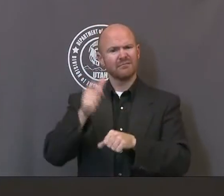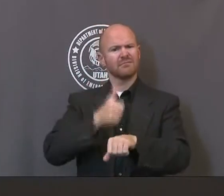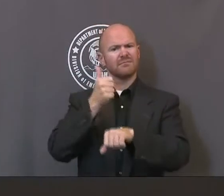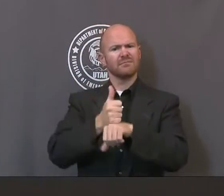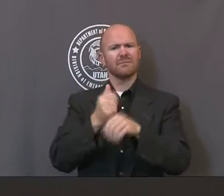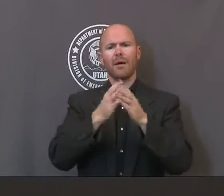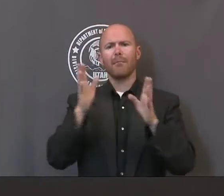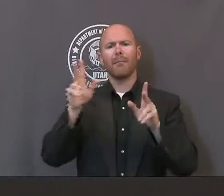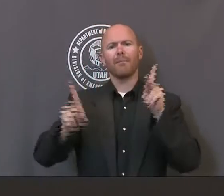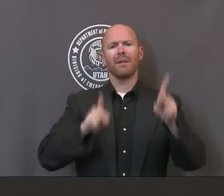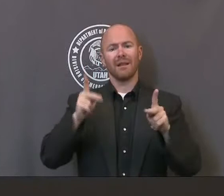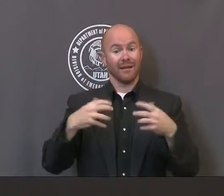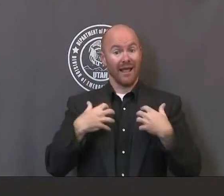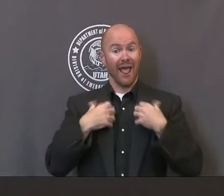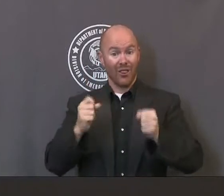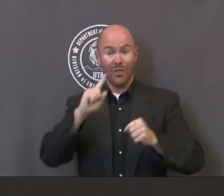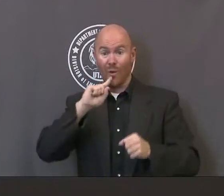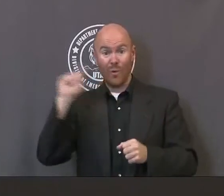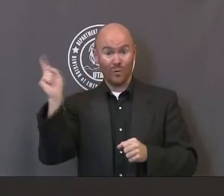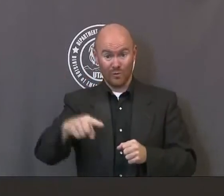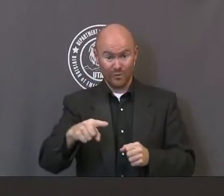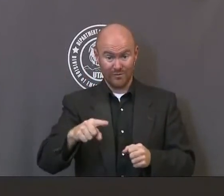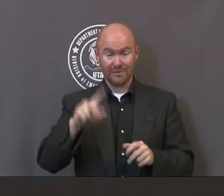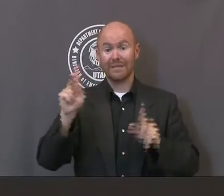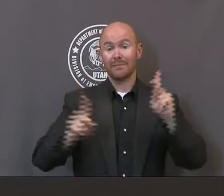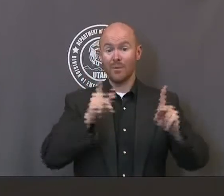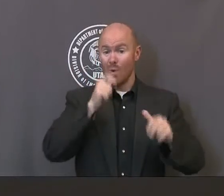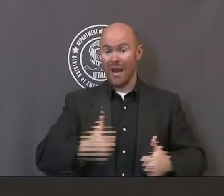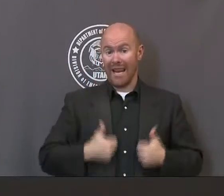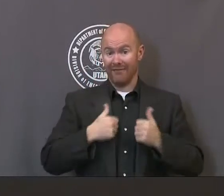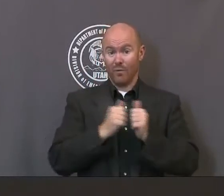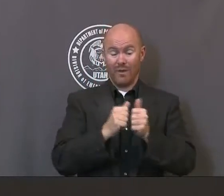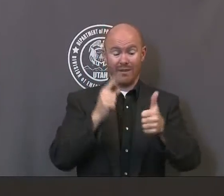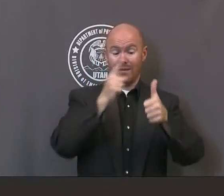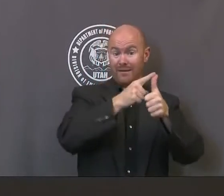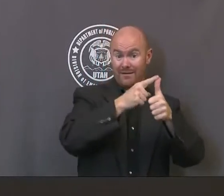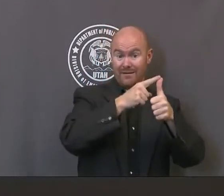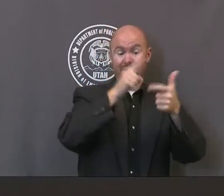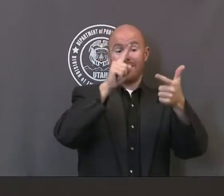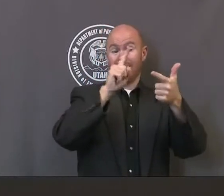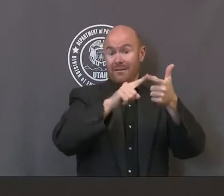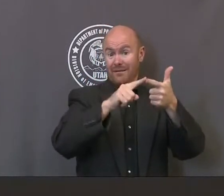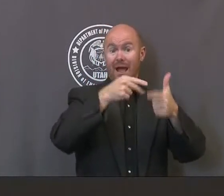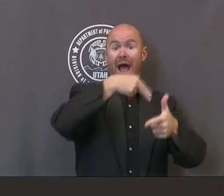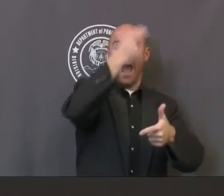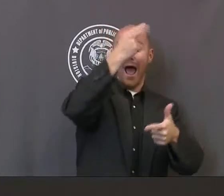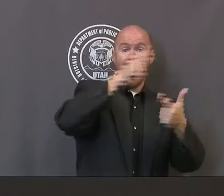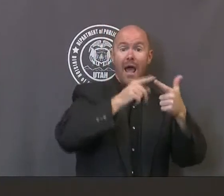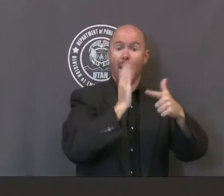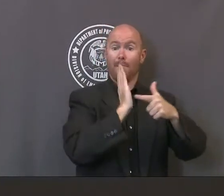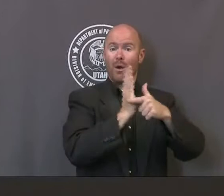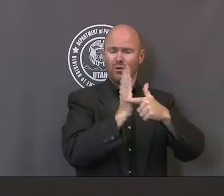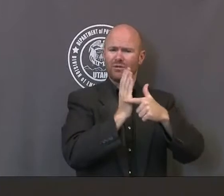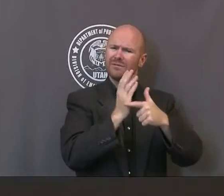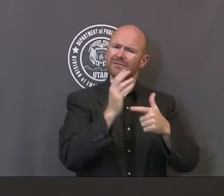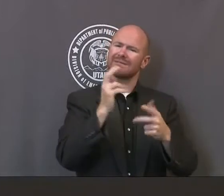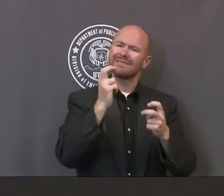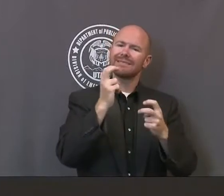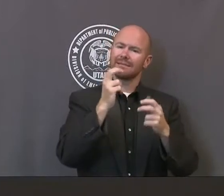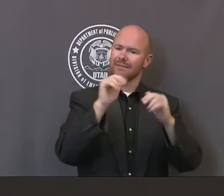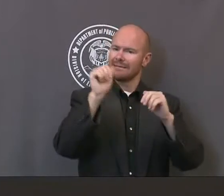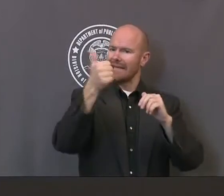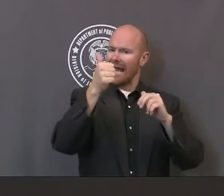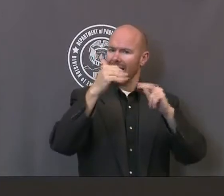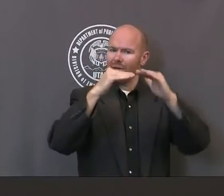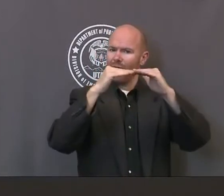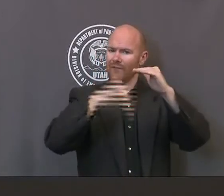health order that all persons living in high and moderate transmission areas are limited to casual social gatherings to 10 individuals